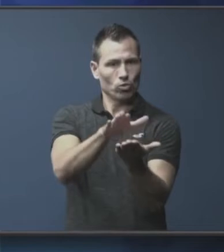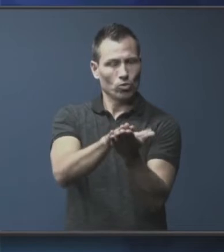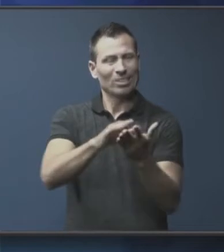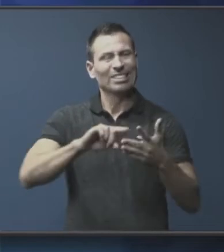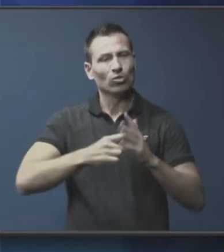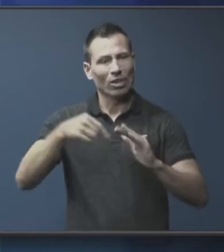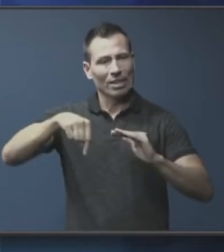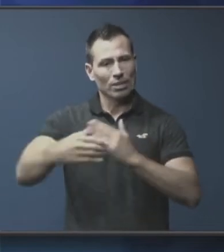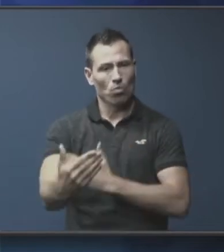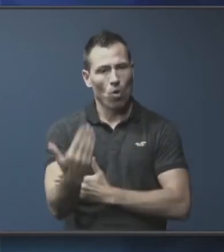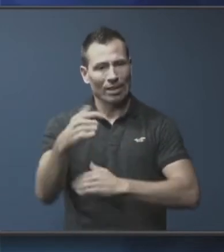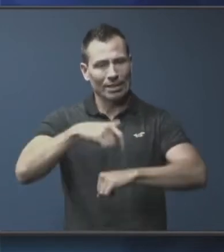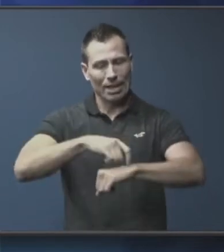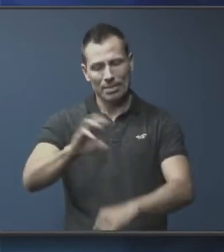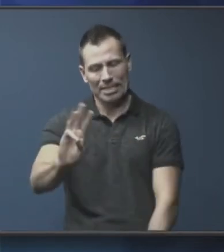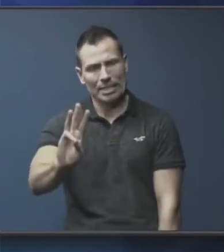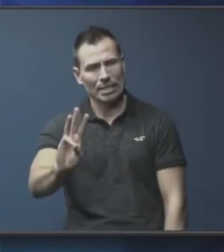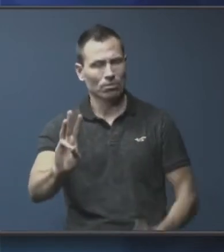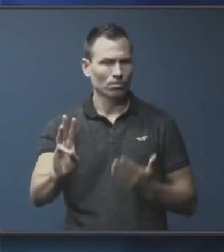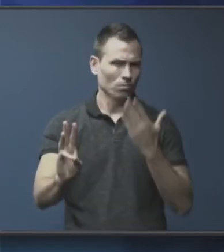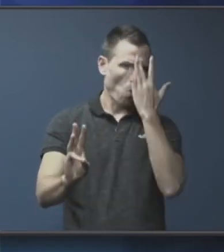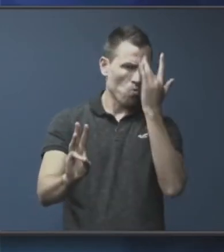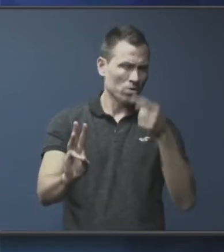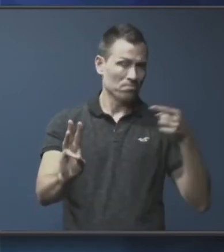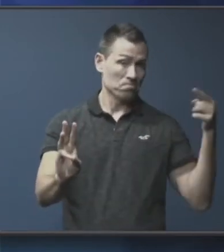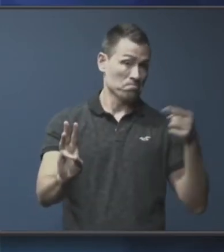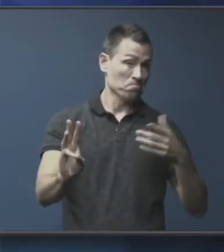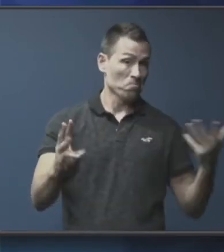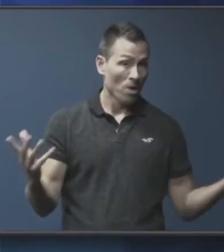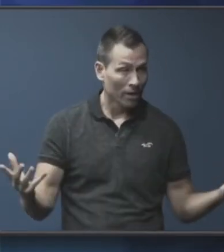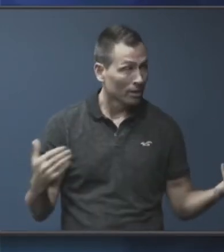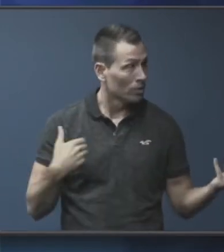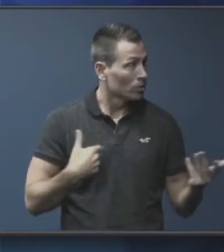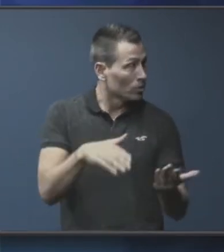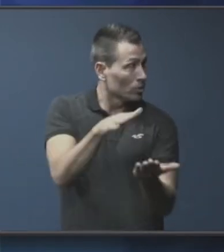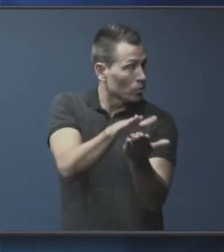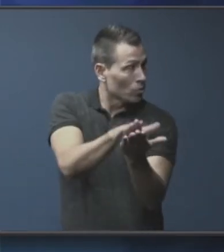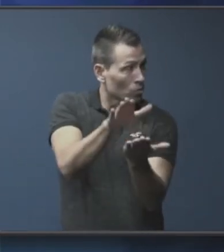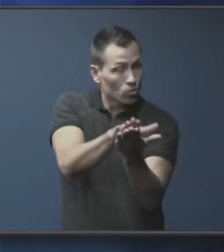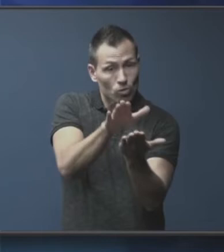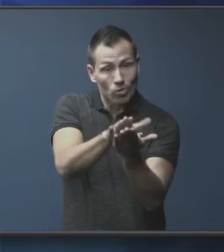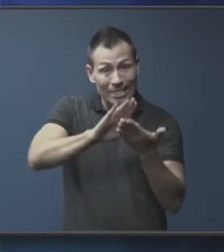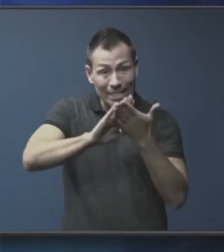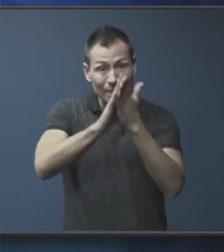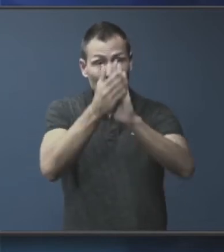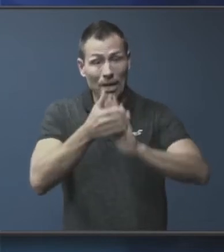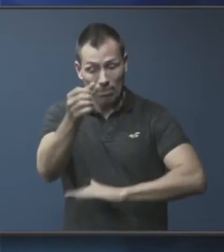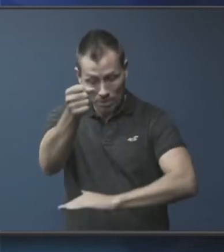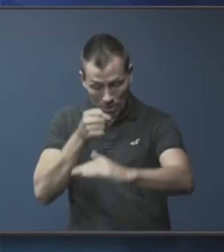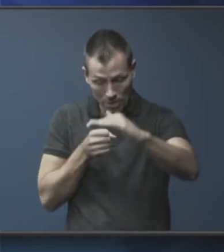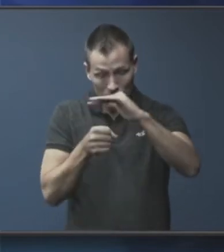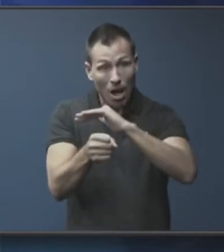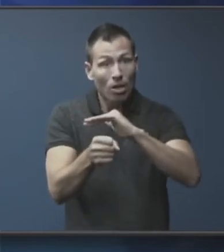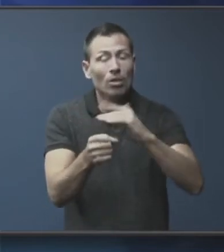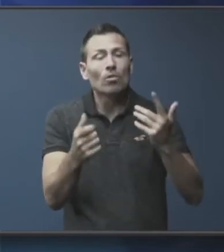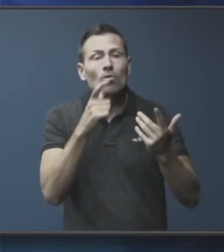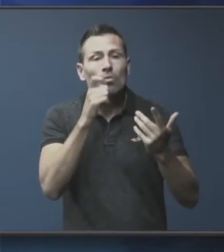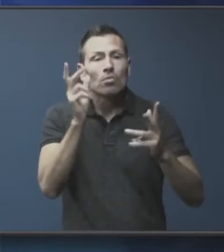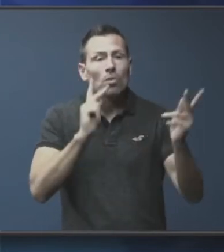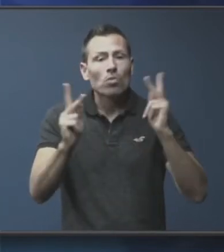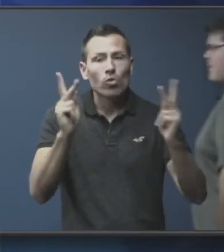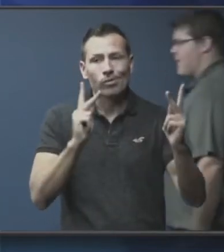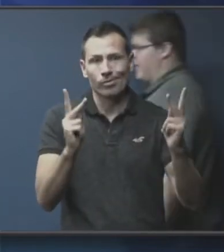allows us to potentially prepare our schools to serve as shelters for any of our residents who may